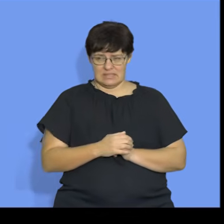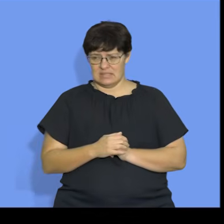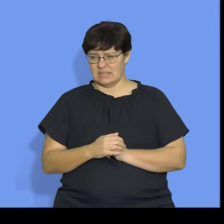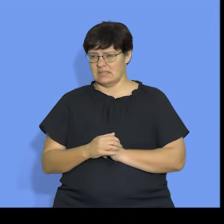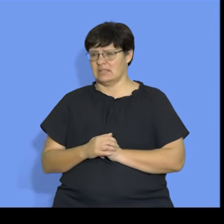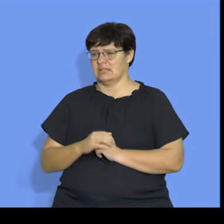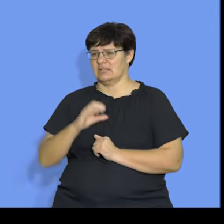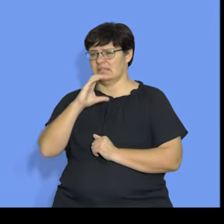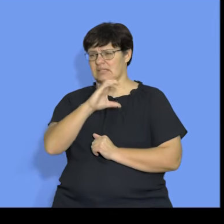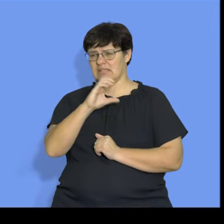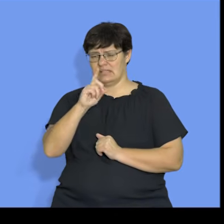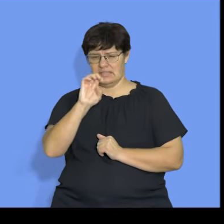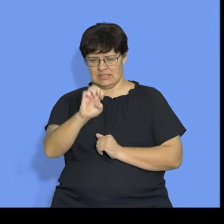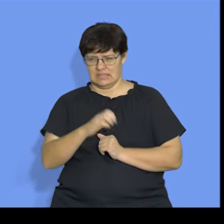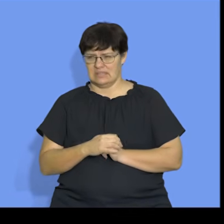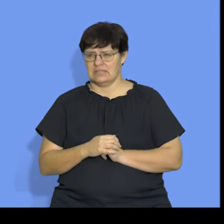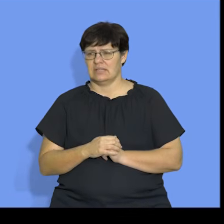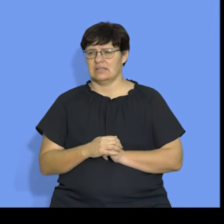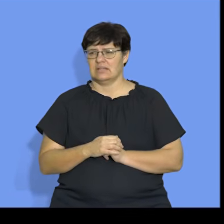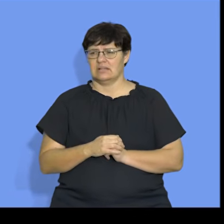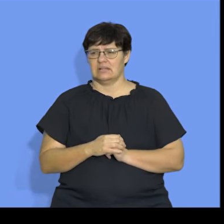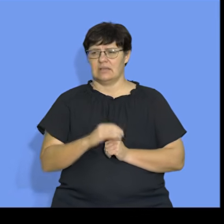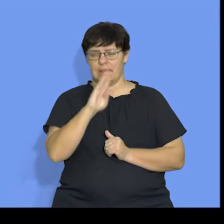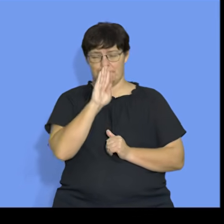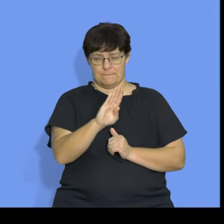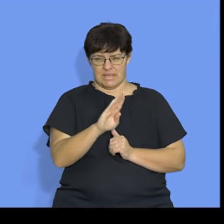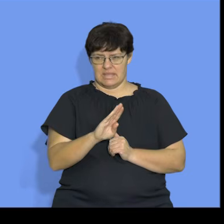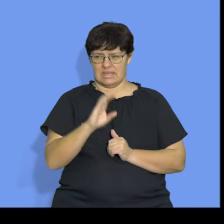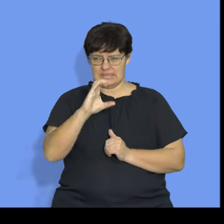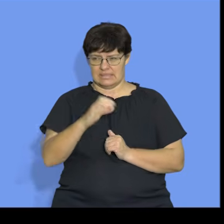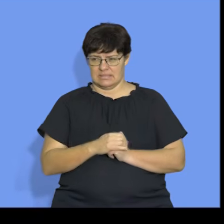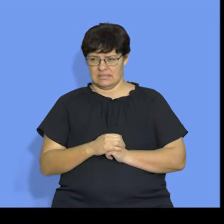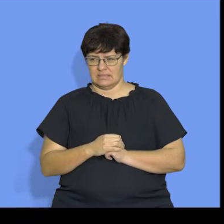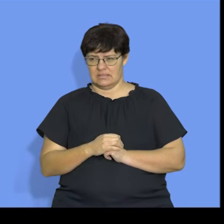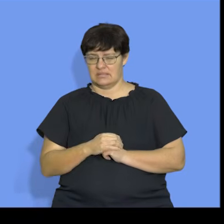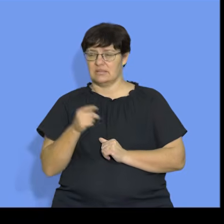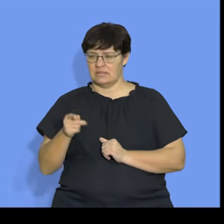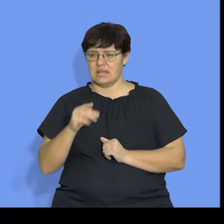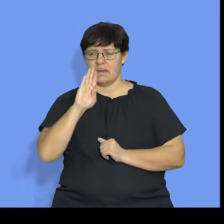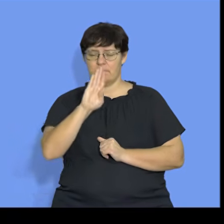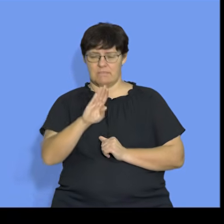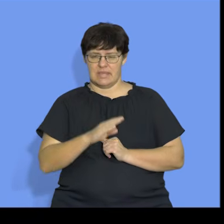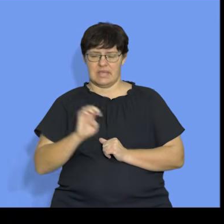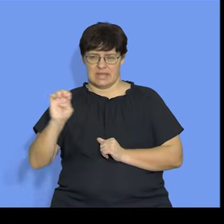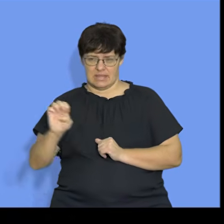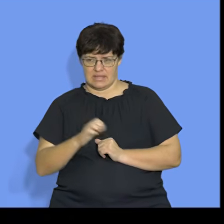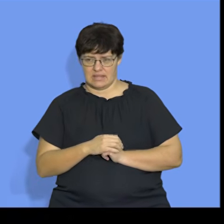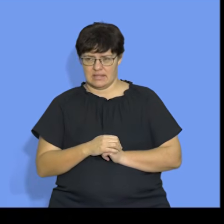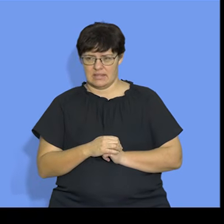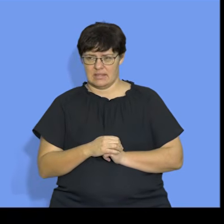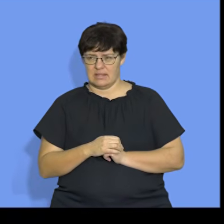C, D, and E, B and C, and B and E.